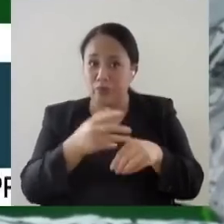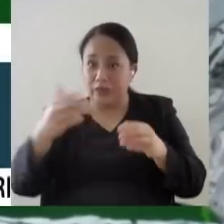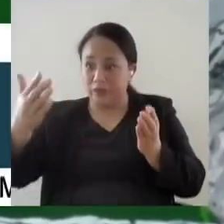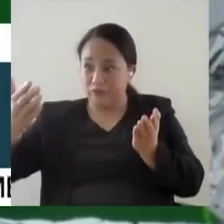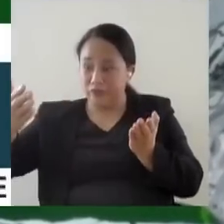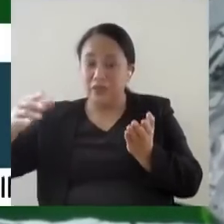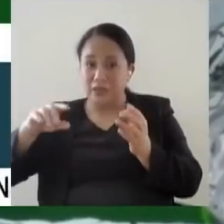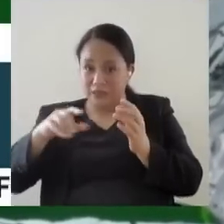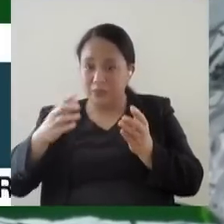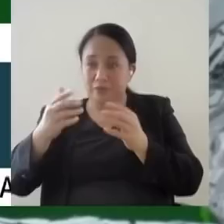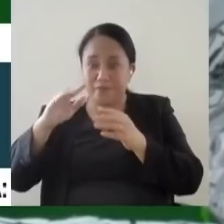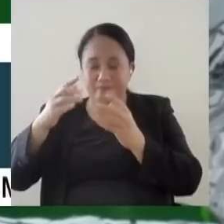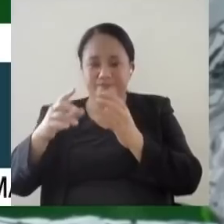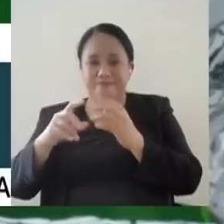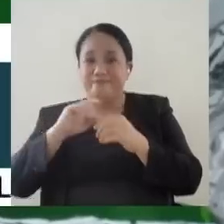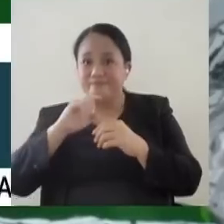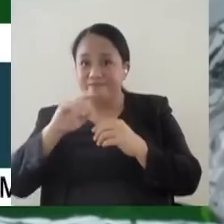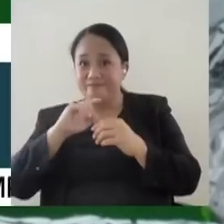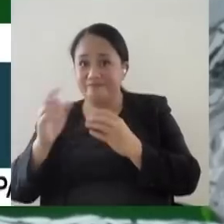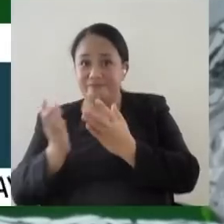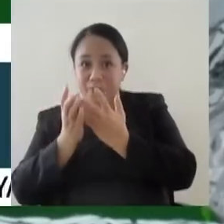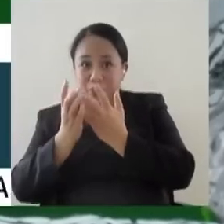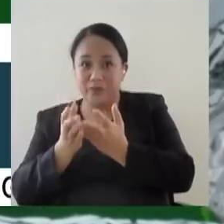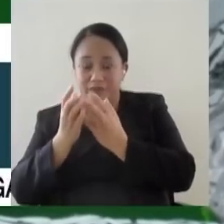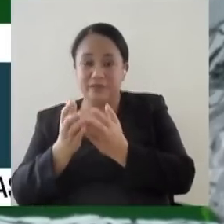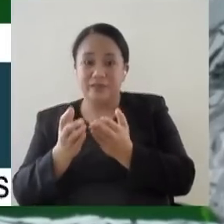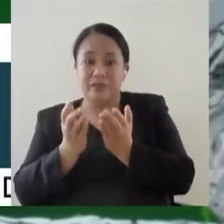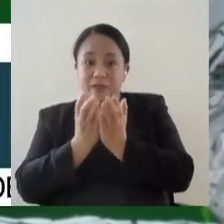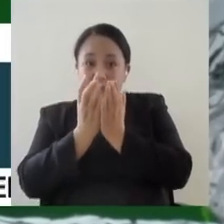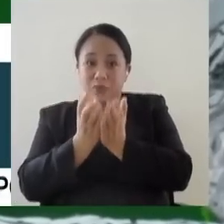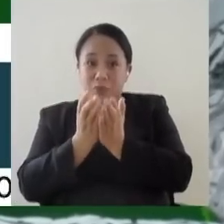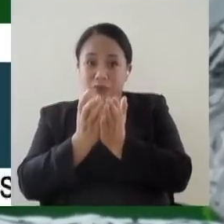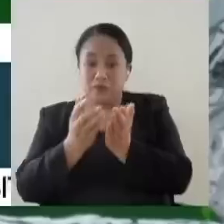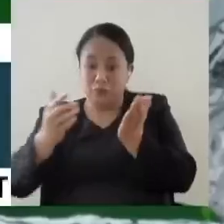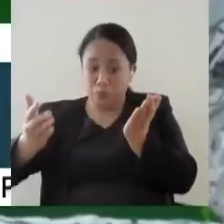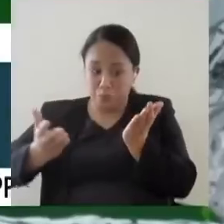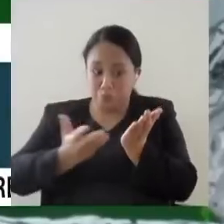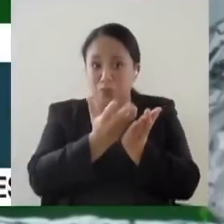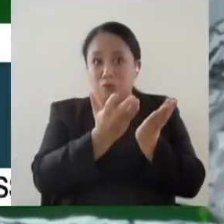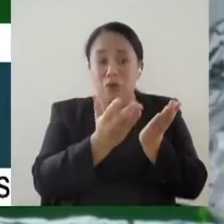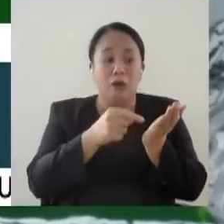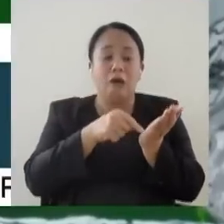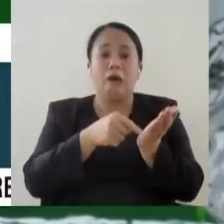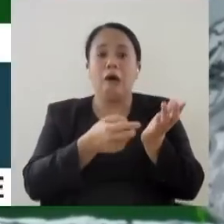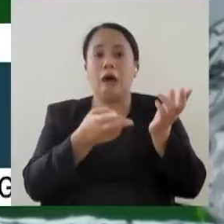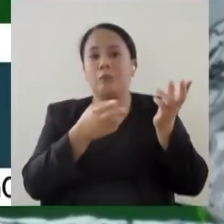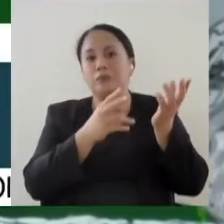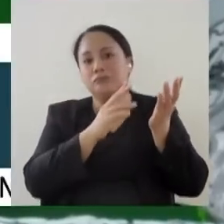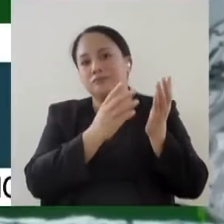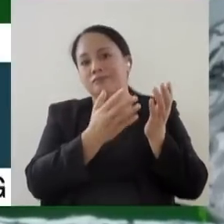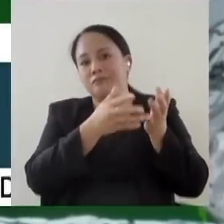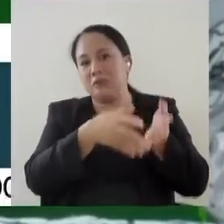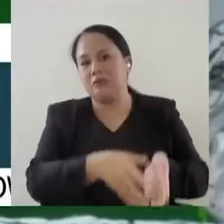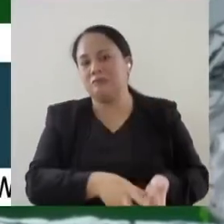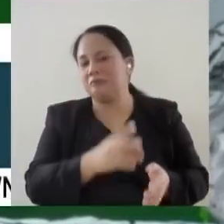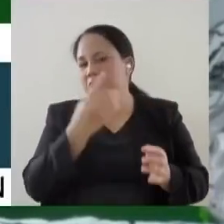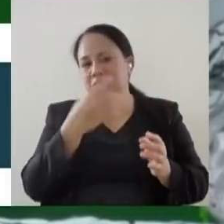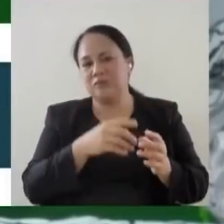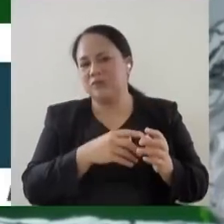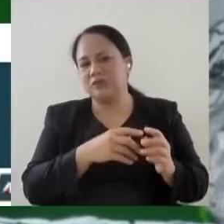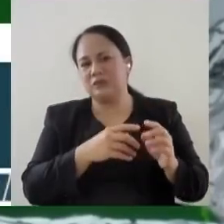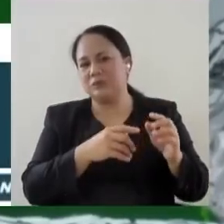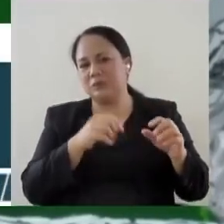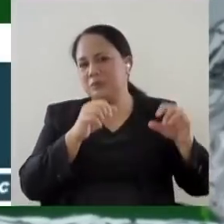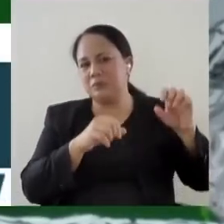or matamaan man yan ng matindi, hindi natin alam kung makakabalik pa talaga yung bangka na yan, kung abot na